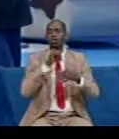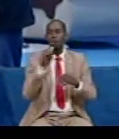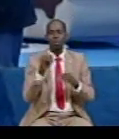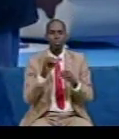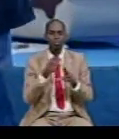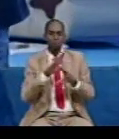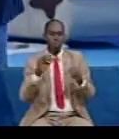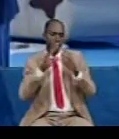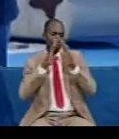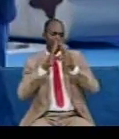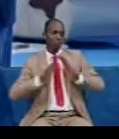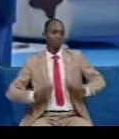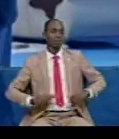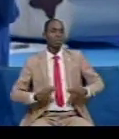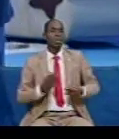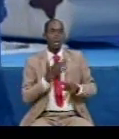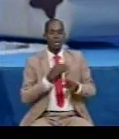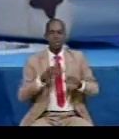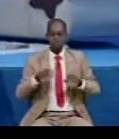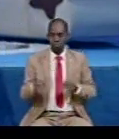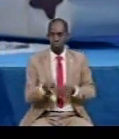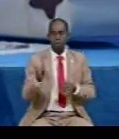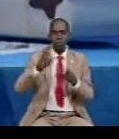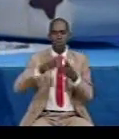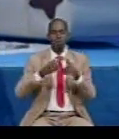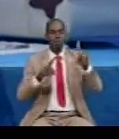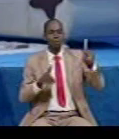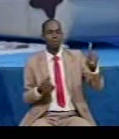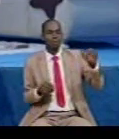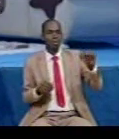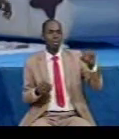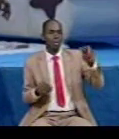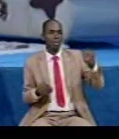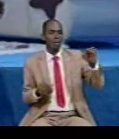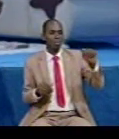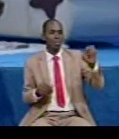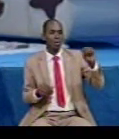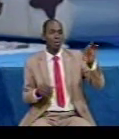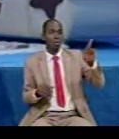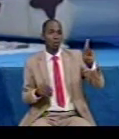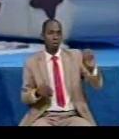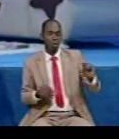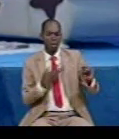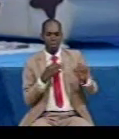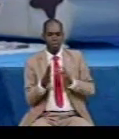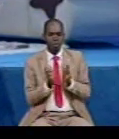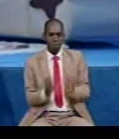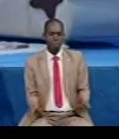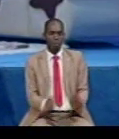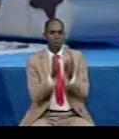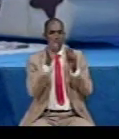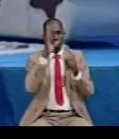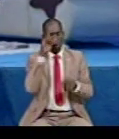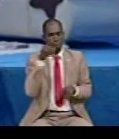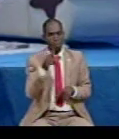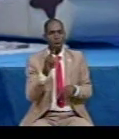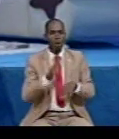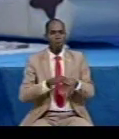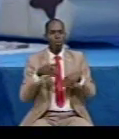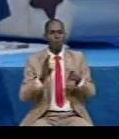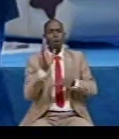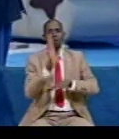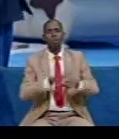to Damascus, and on the way, Jesus met him, called his name, Saul,